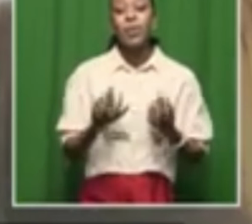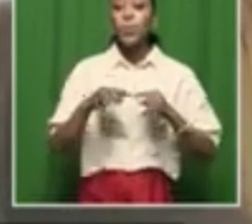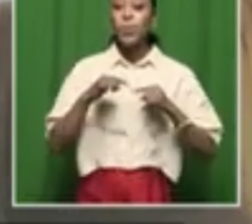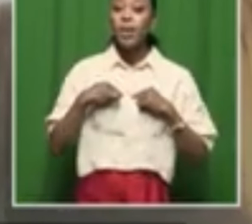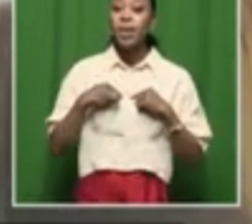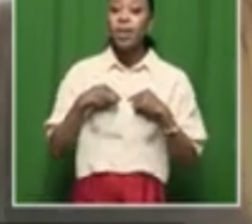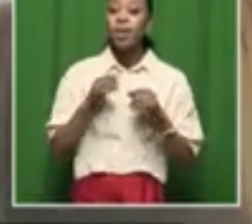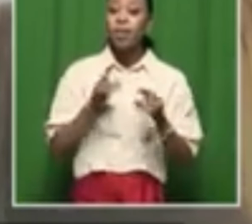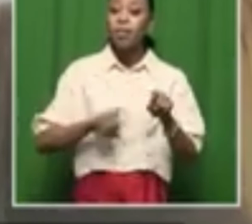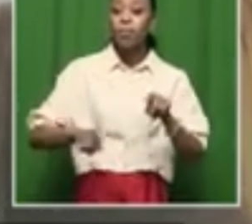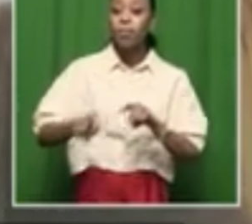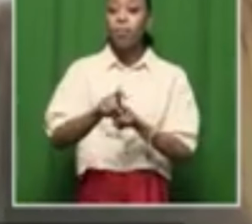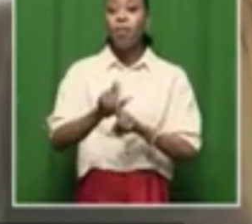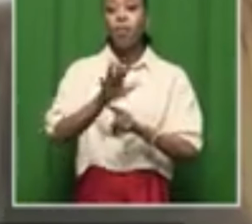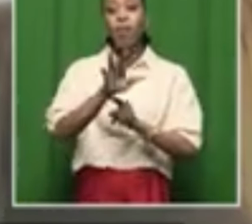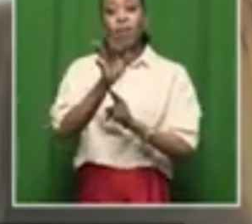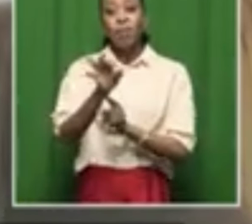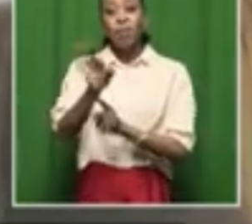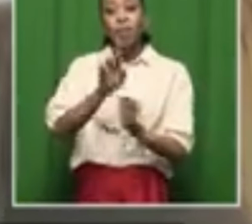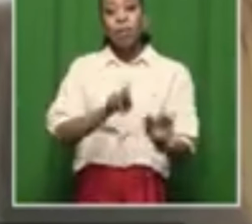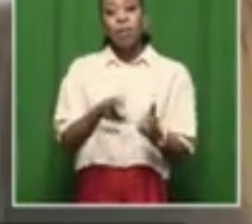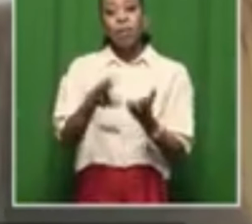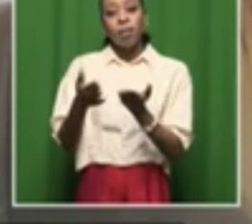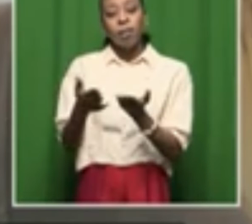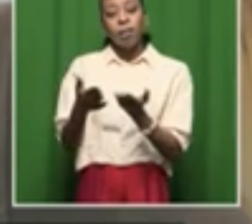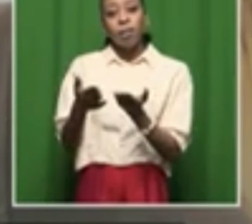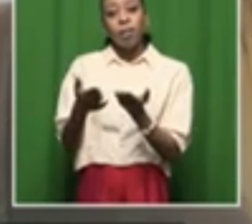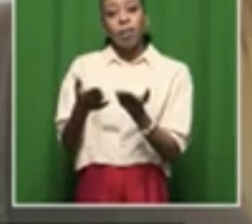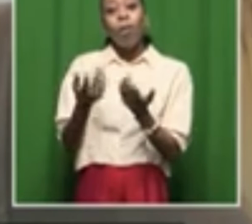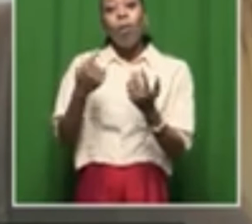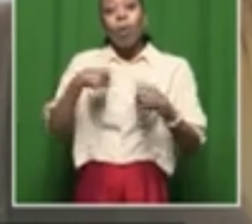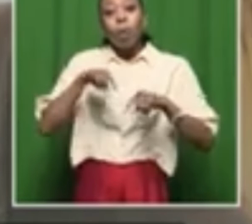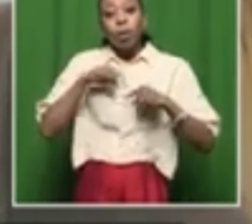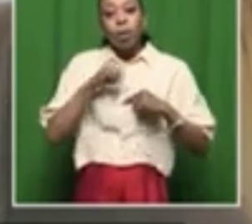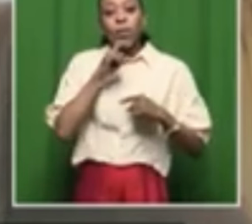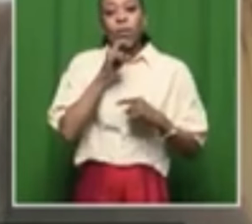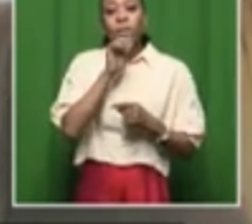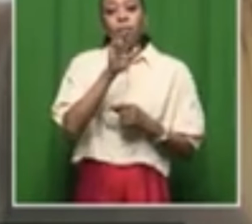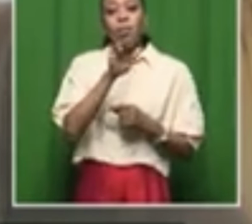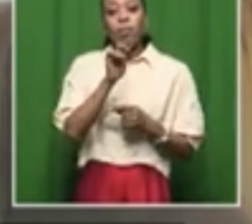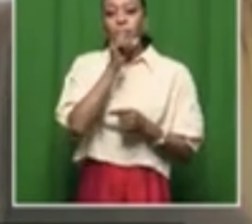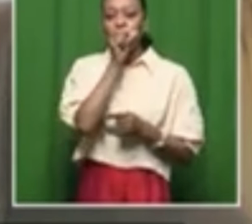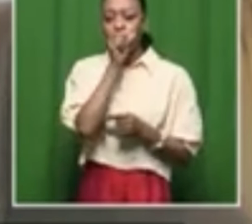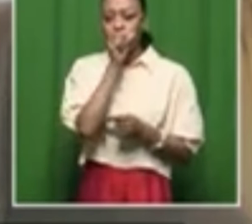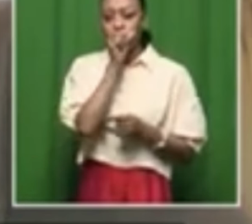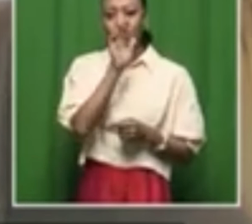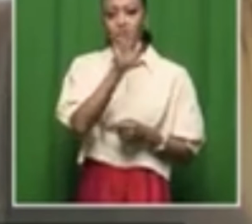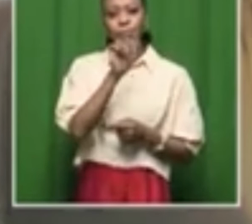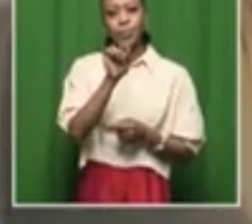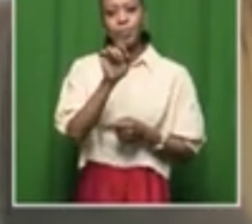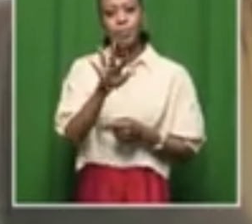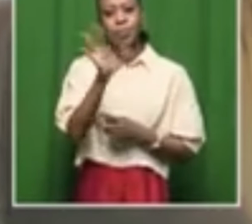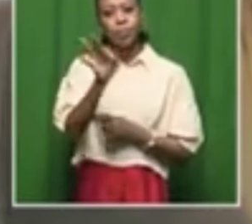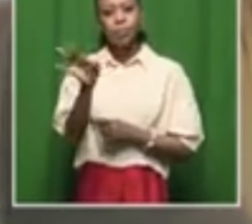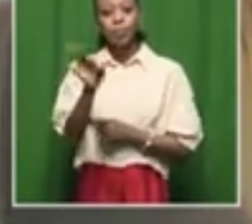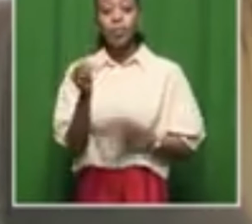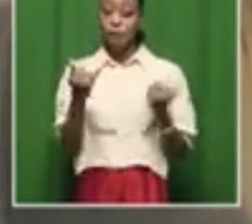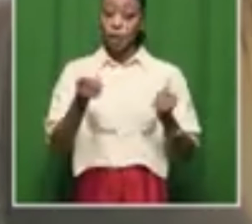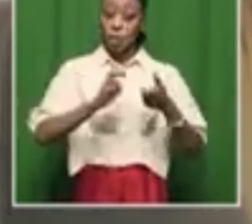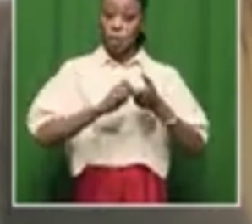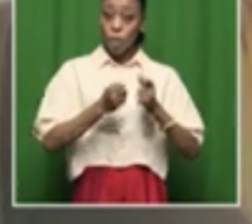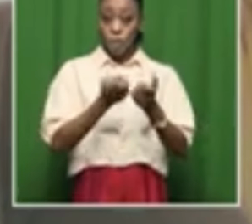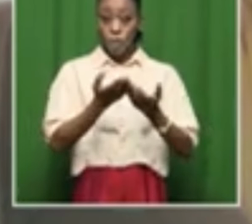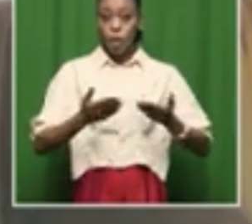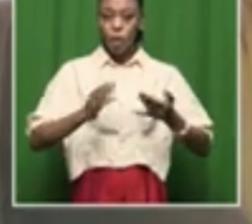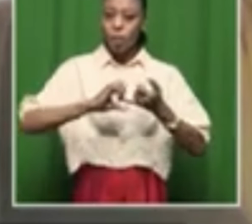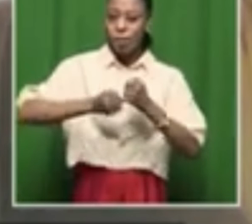have far exceeded the 5% recommendation. We are at 8.5%. The problem, Leanne, which everybody is